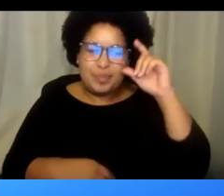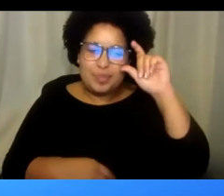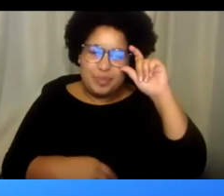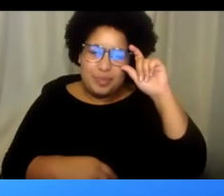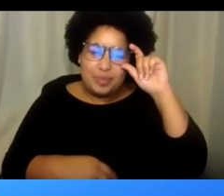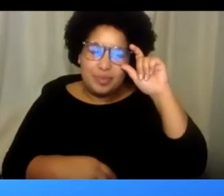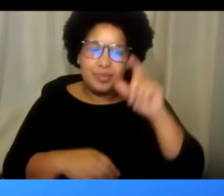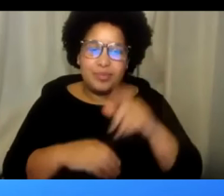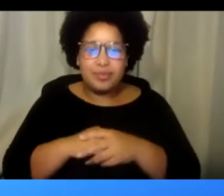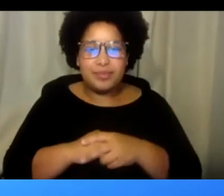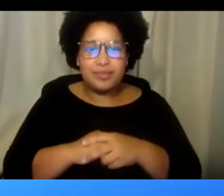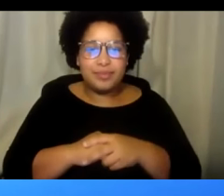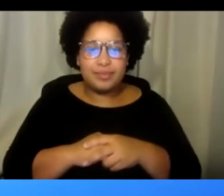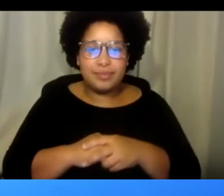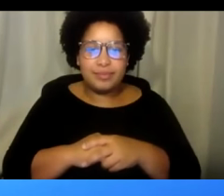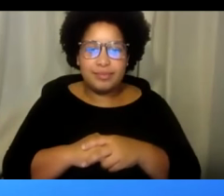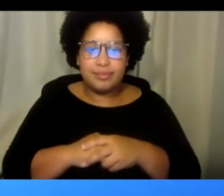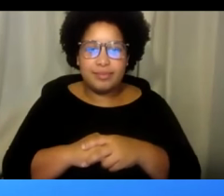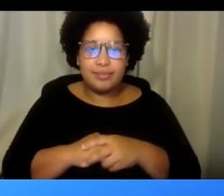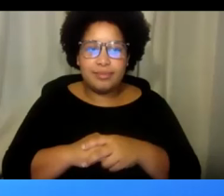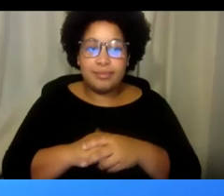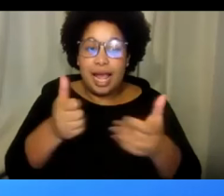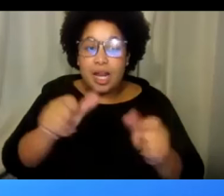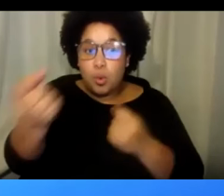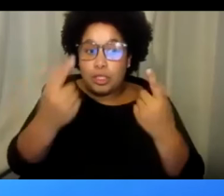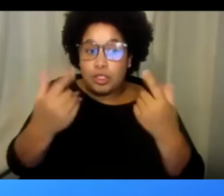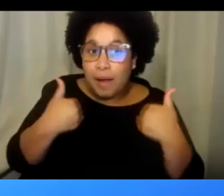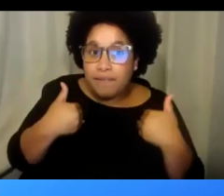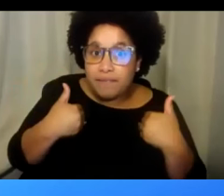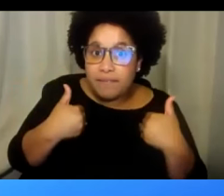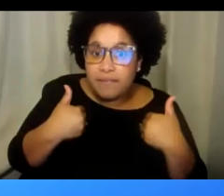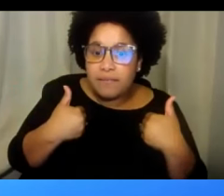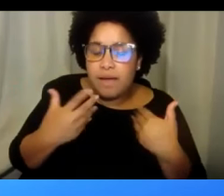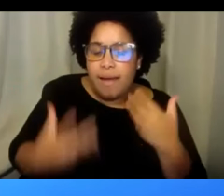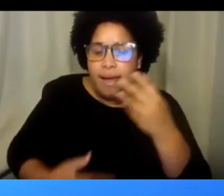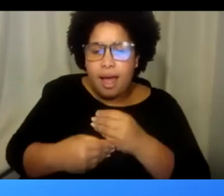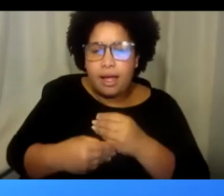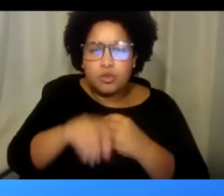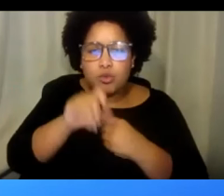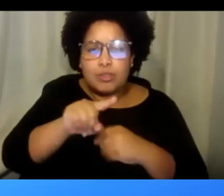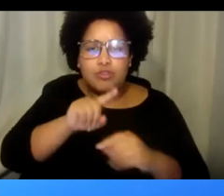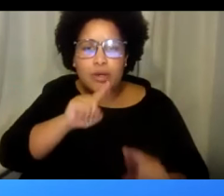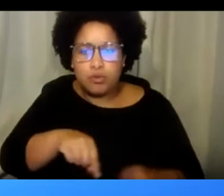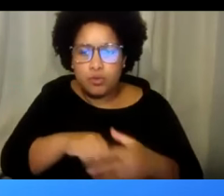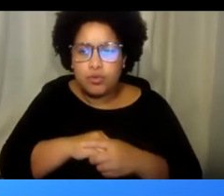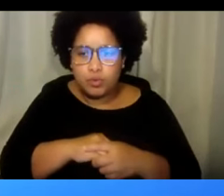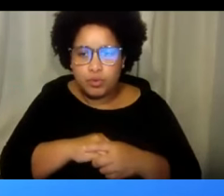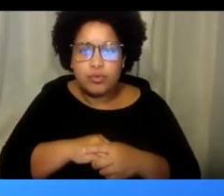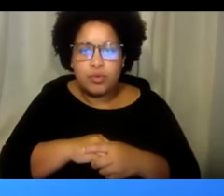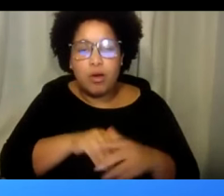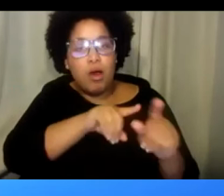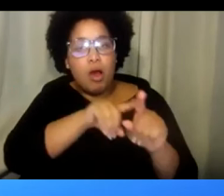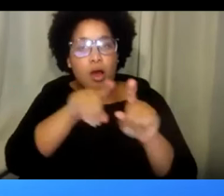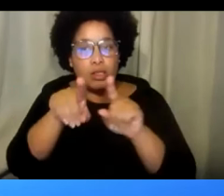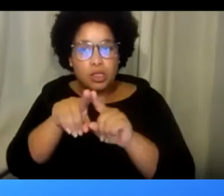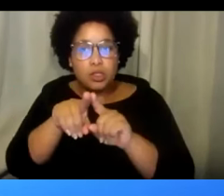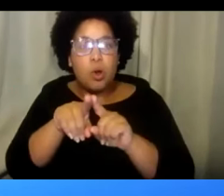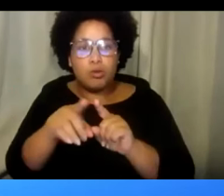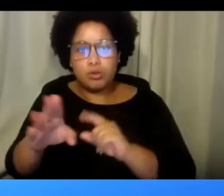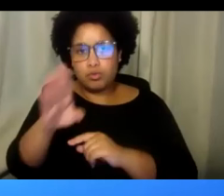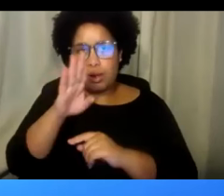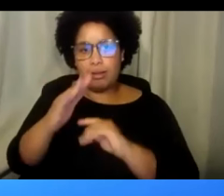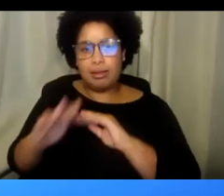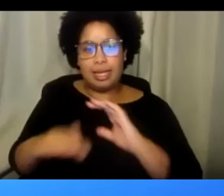Please put any questions you might have into the Q&A. You can also reach out personally to me via